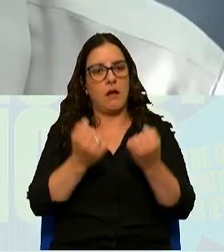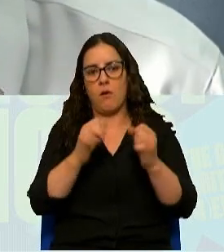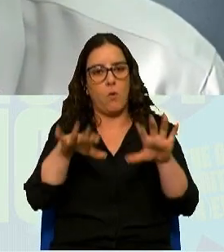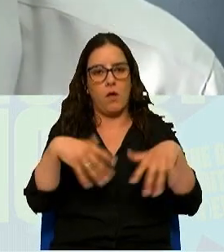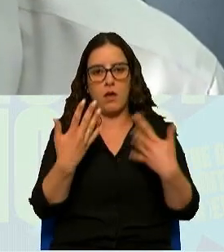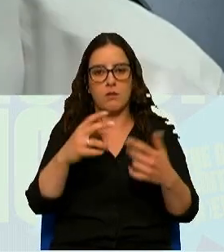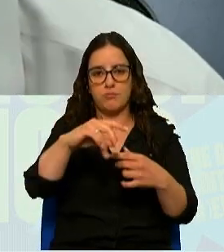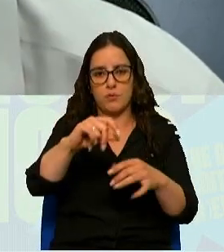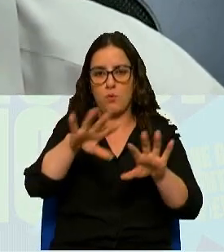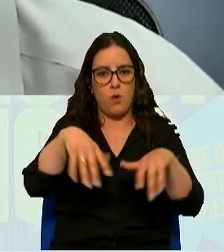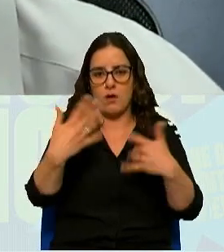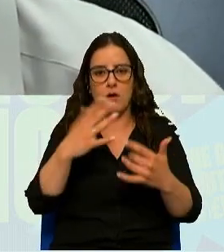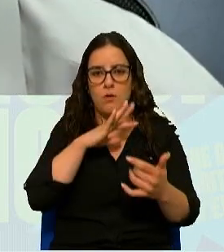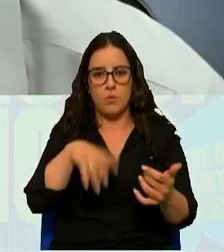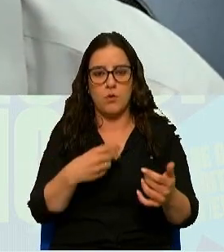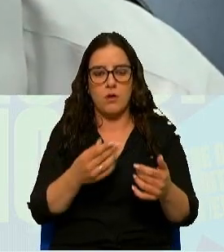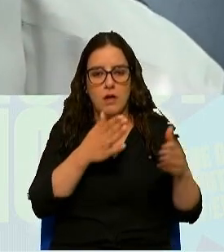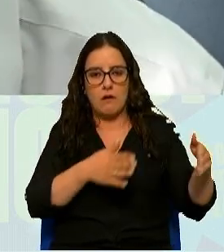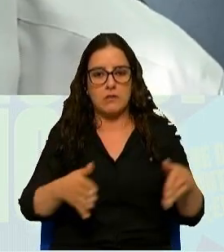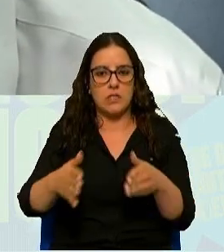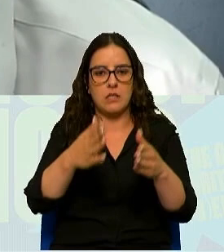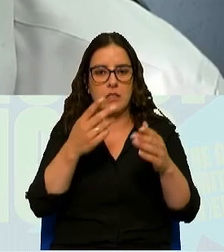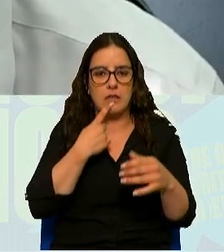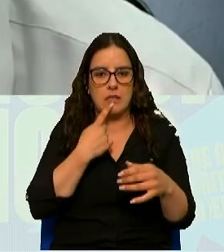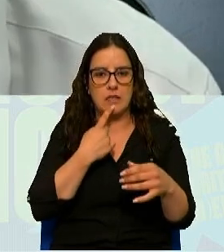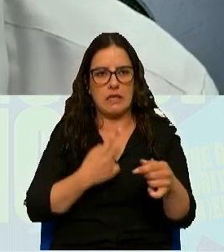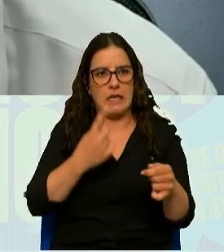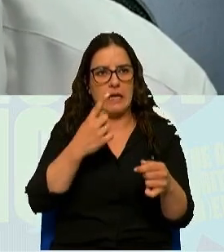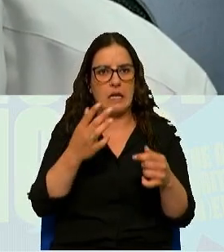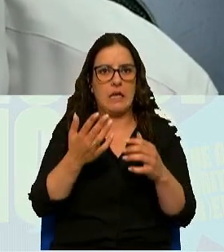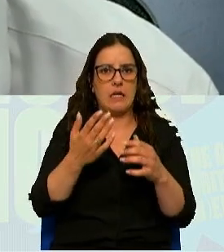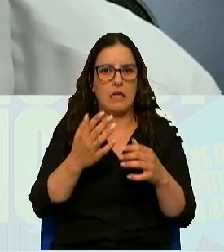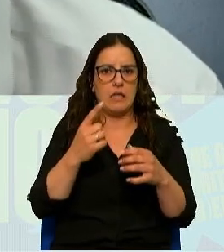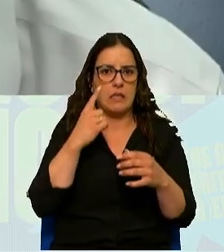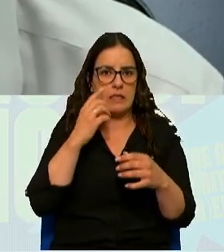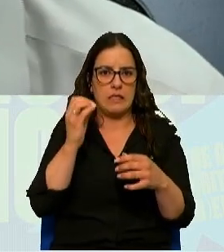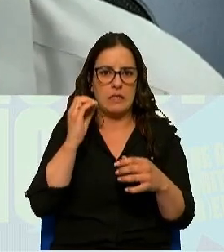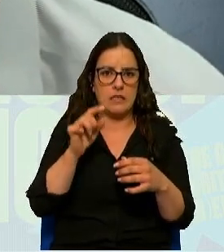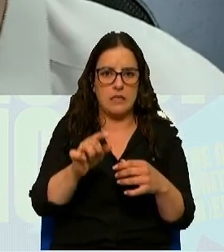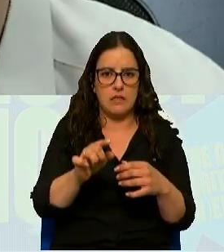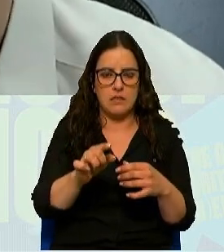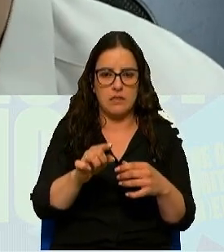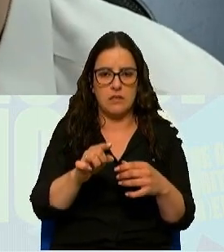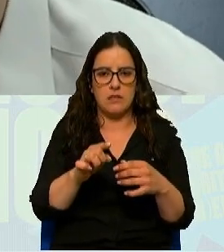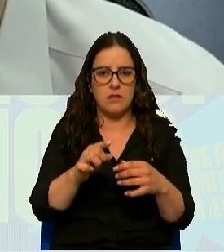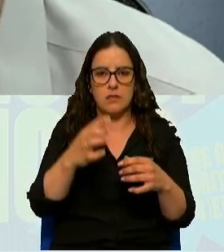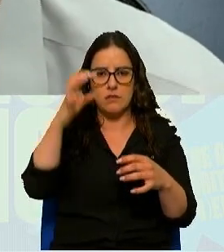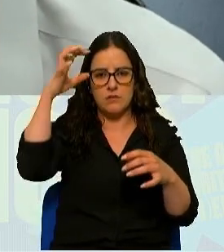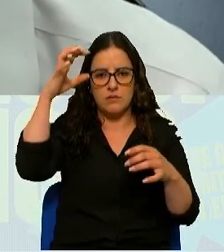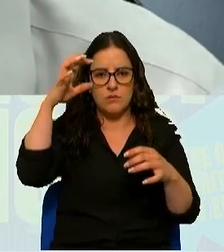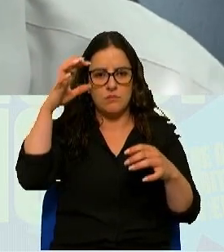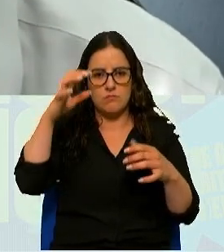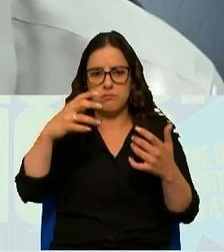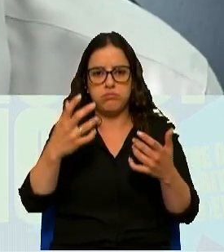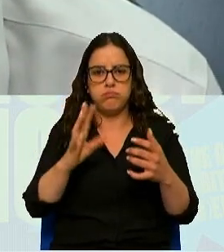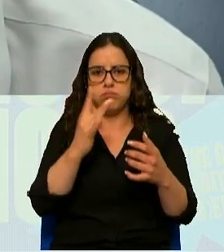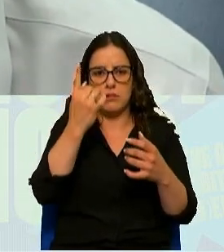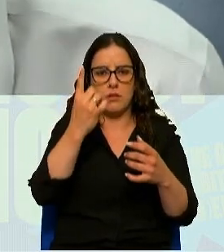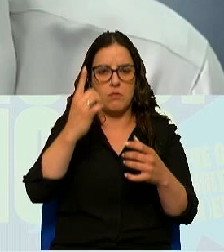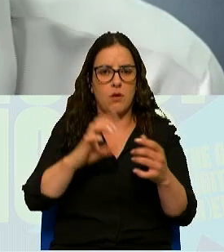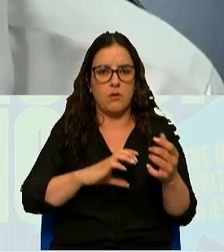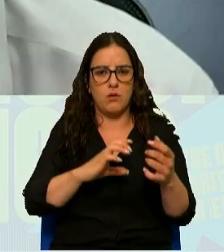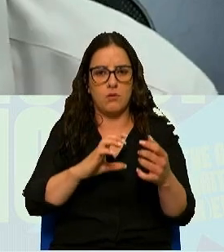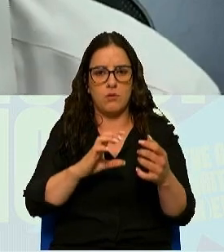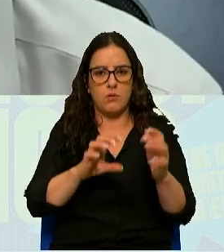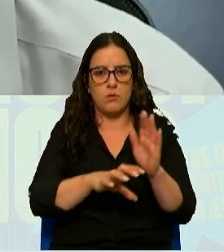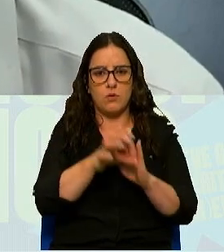on strange roads that I've never seen before, maybe in strange weather conditions that I've never driven in before, and I will still